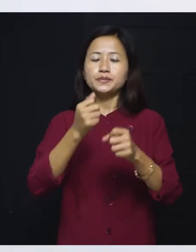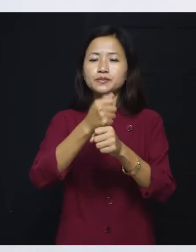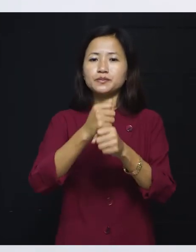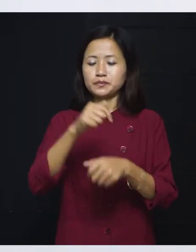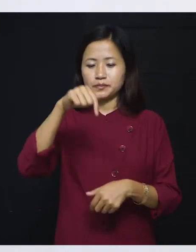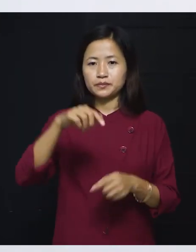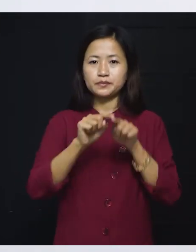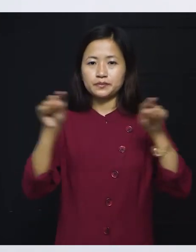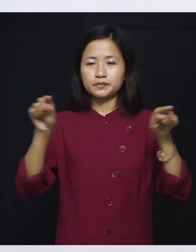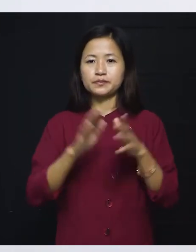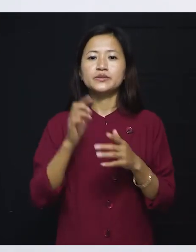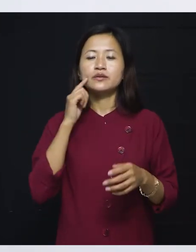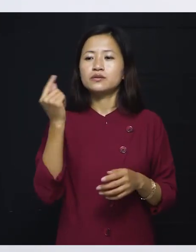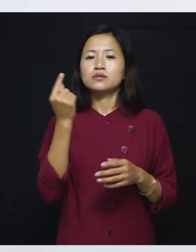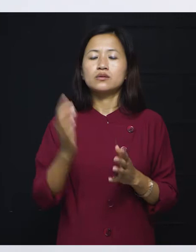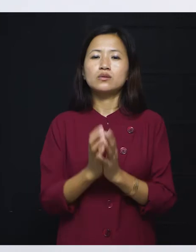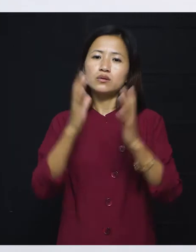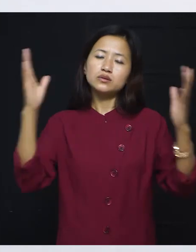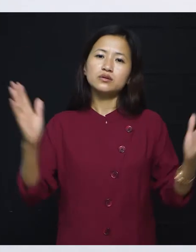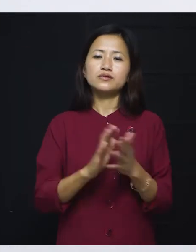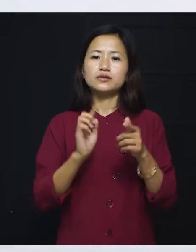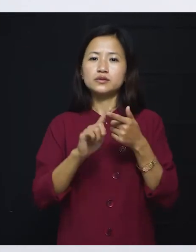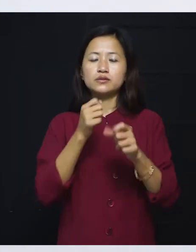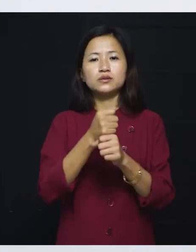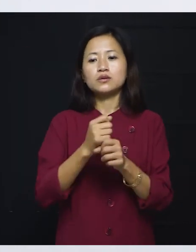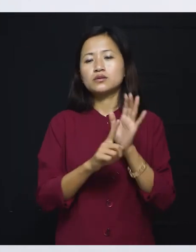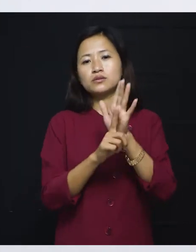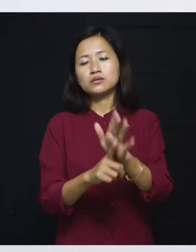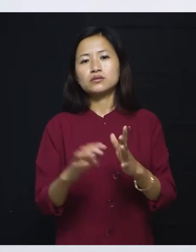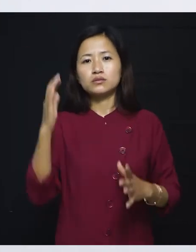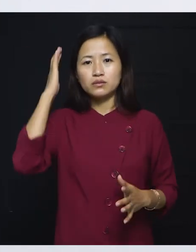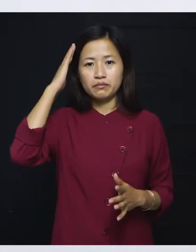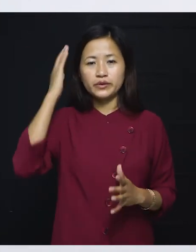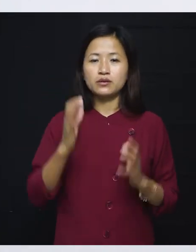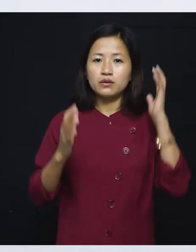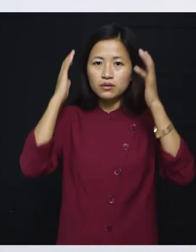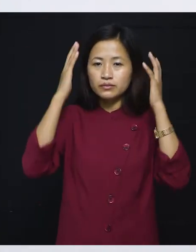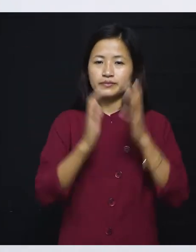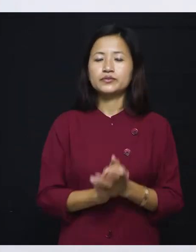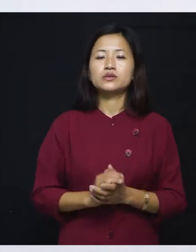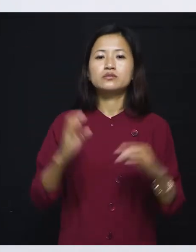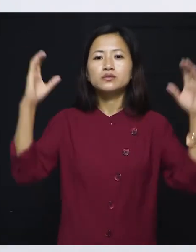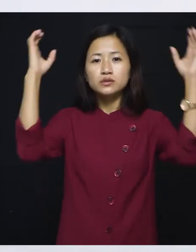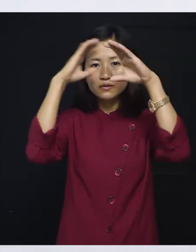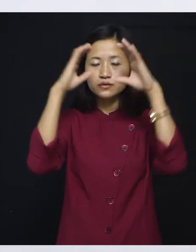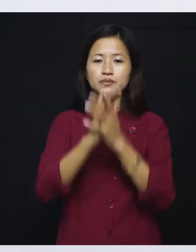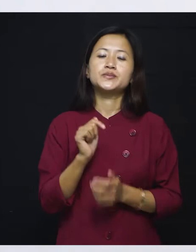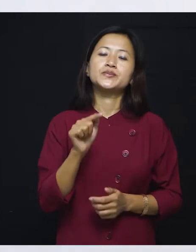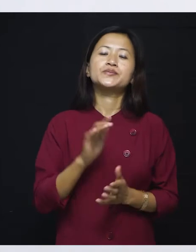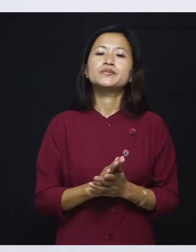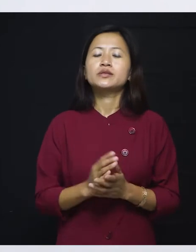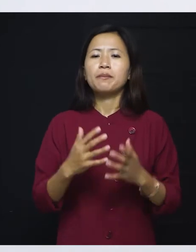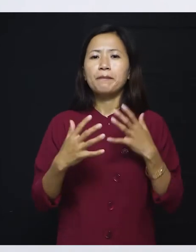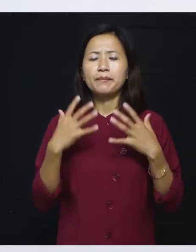sentence, because if I use a lot of examples to show you, your head will get muddled up, it will confuse you, which will not